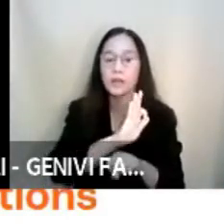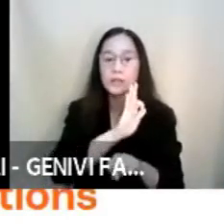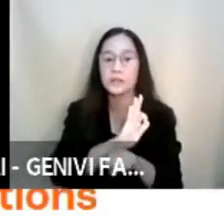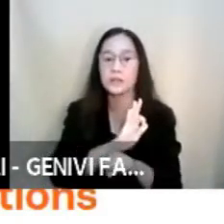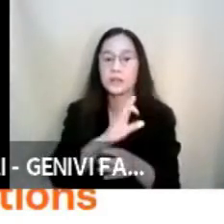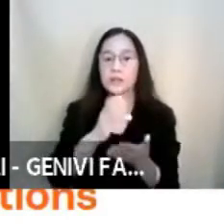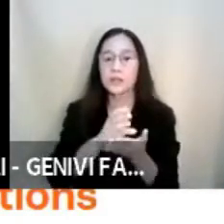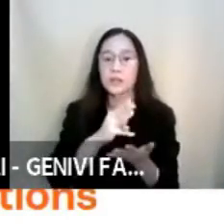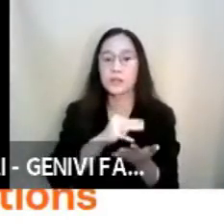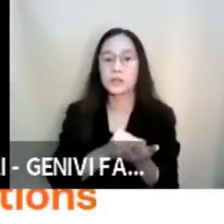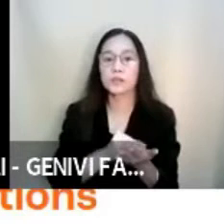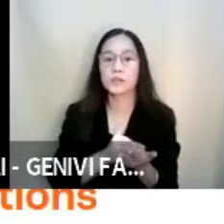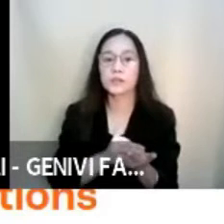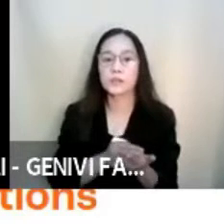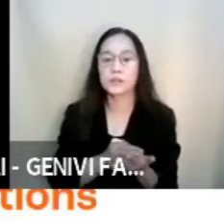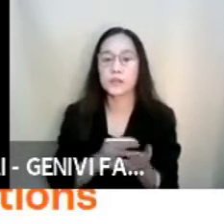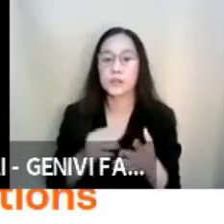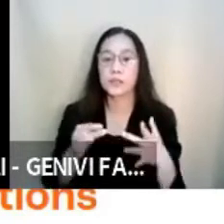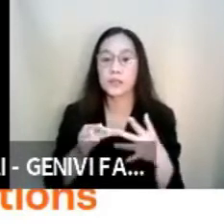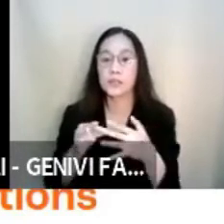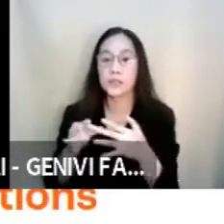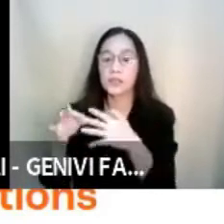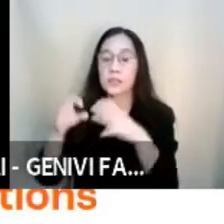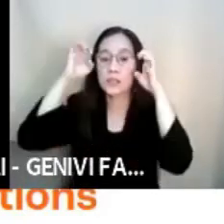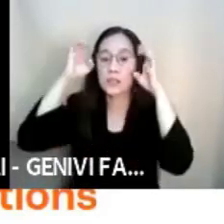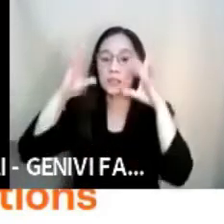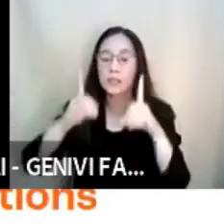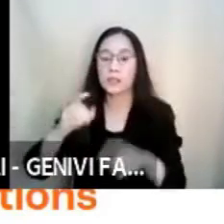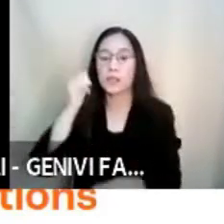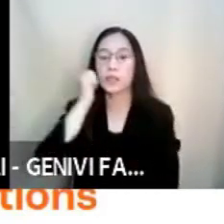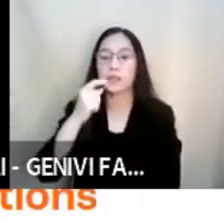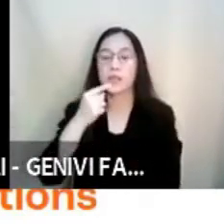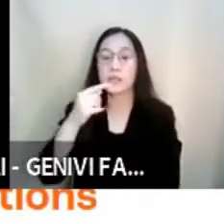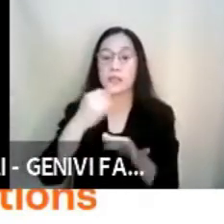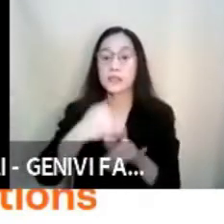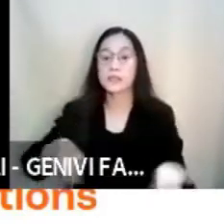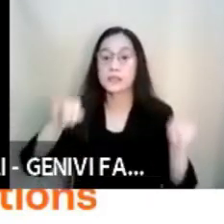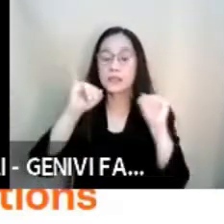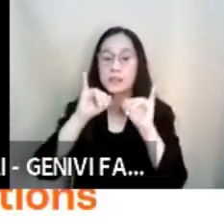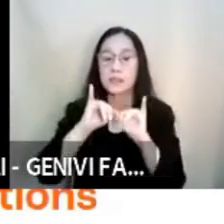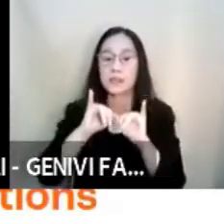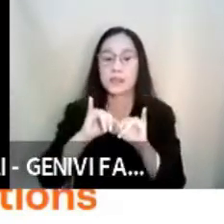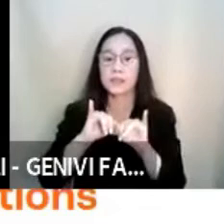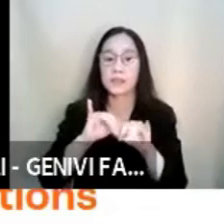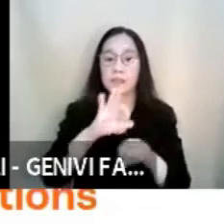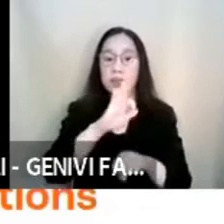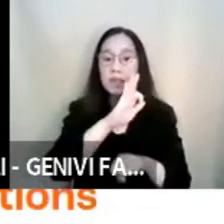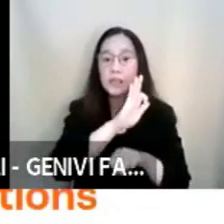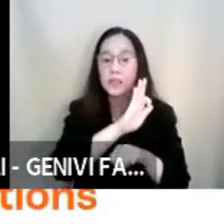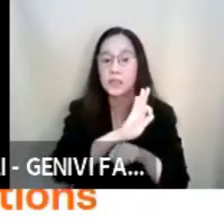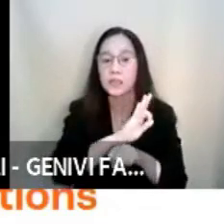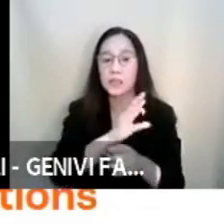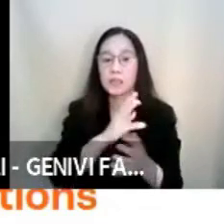hear this often no, pagdating sa special education. We always say that it's important to do a functional curriculum for